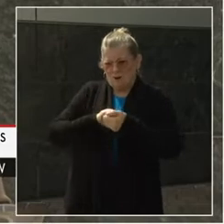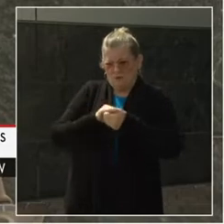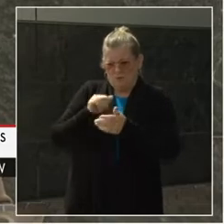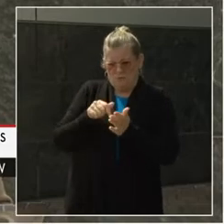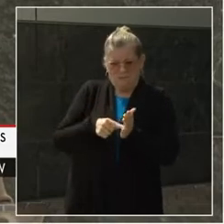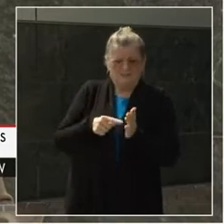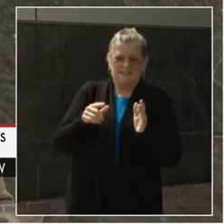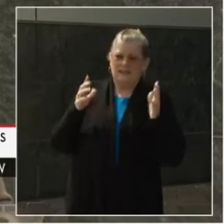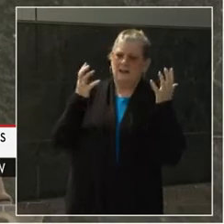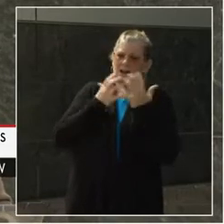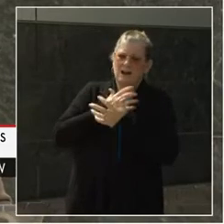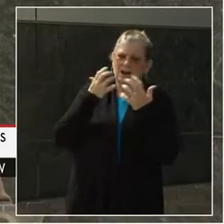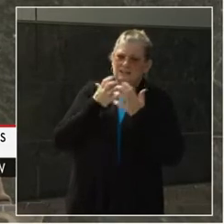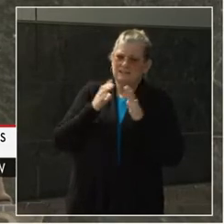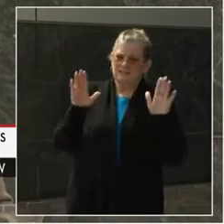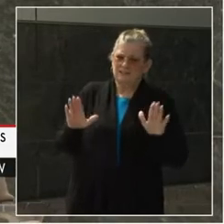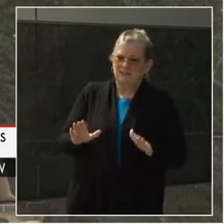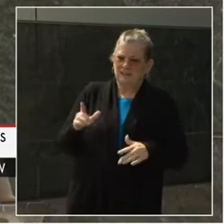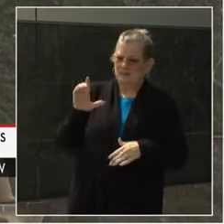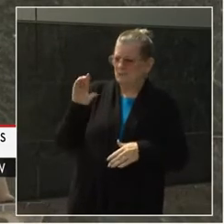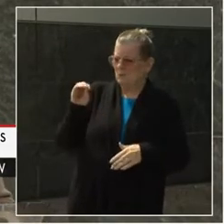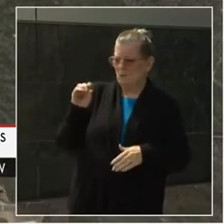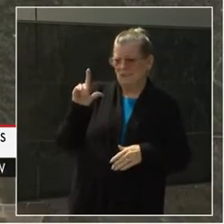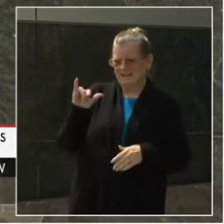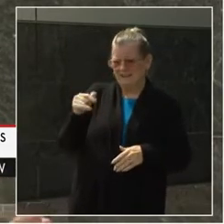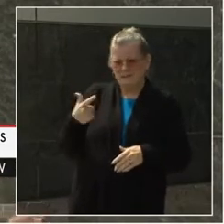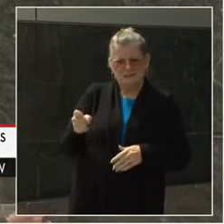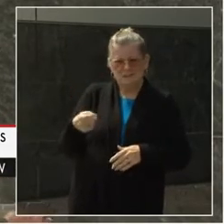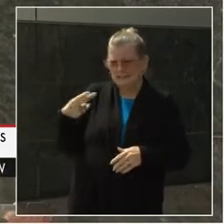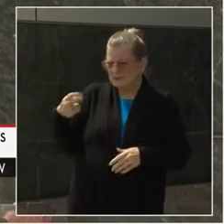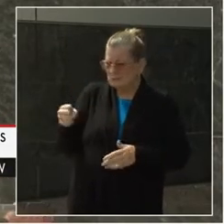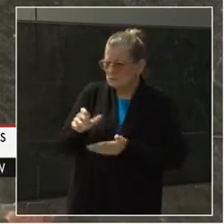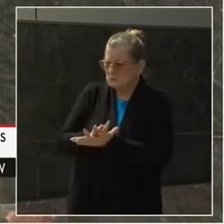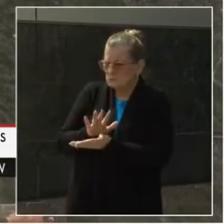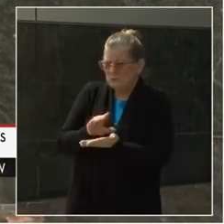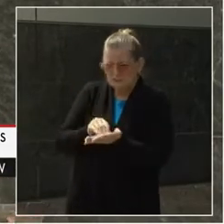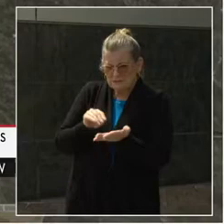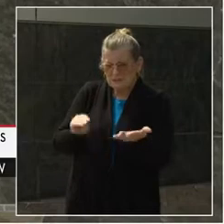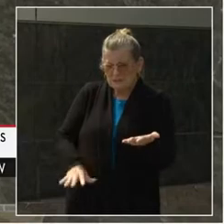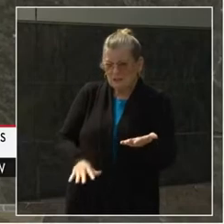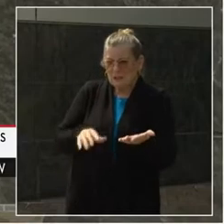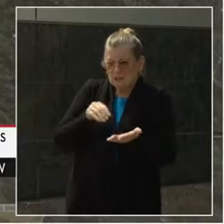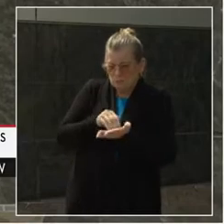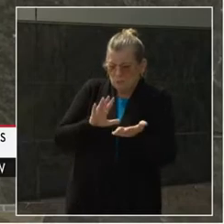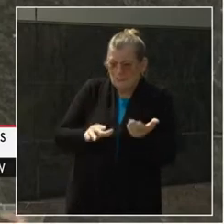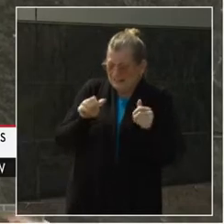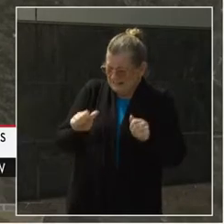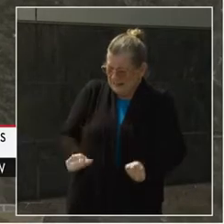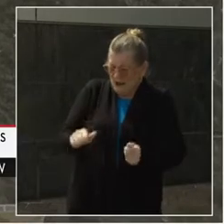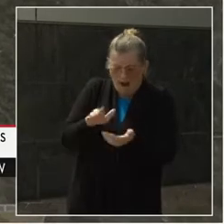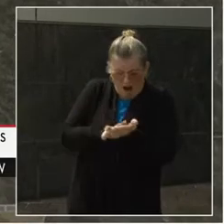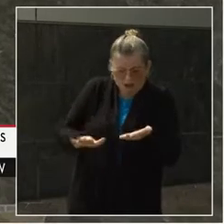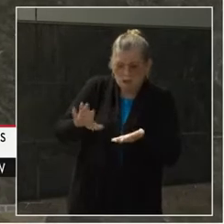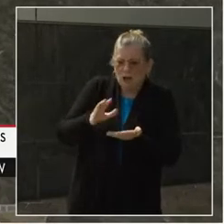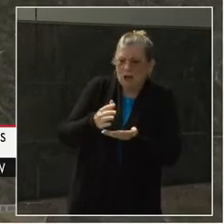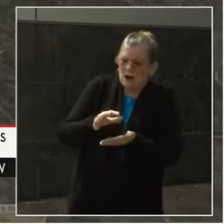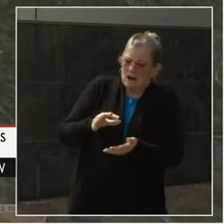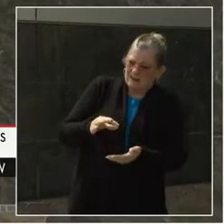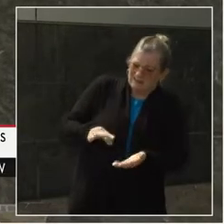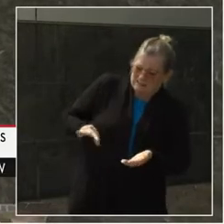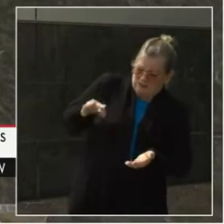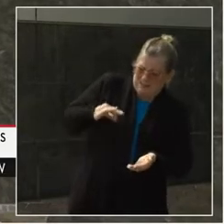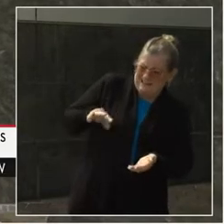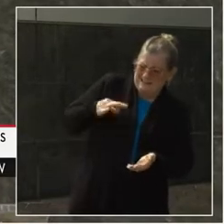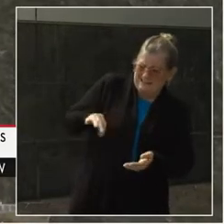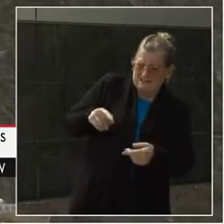Coolidge Colt, where students can earn college credit, earn a paycheck, but